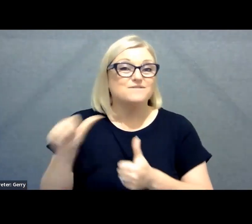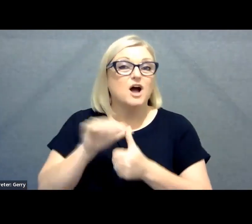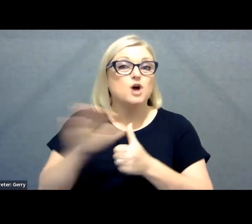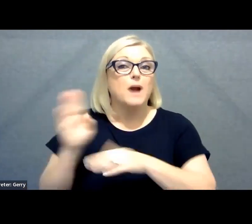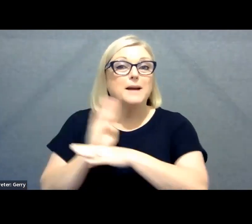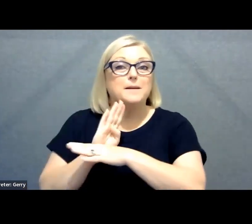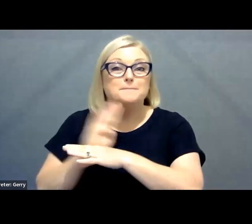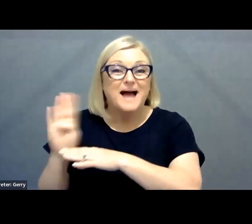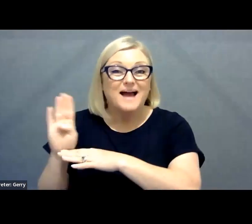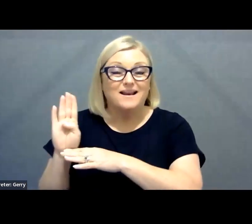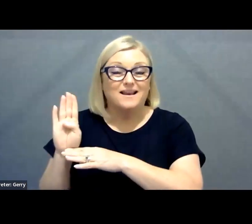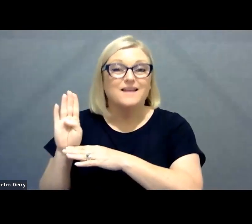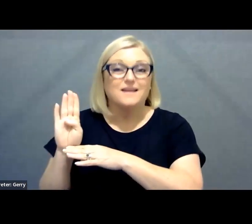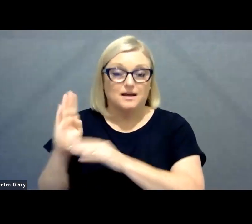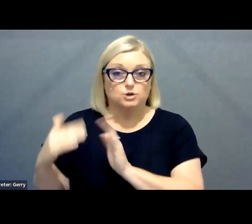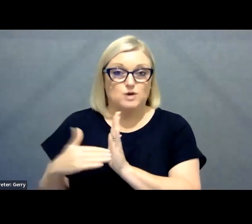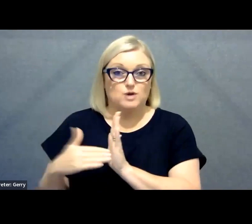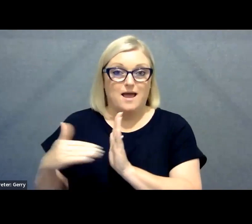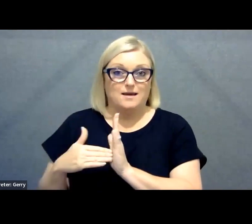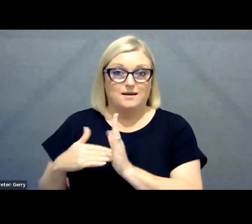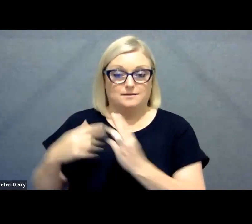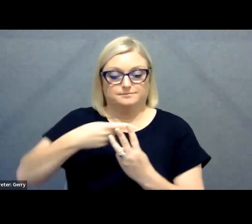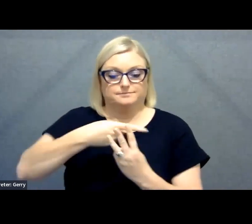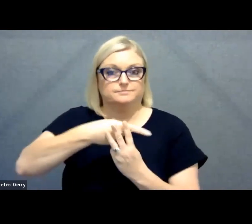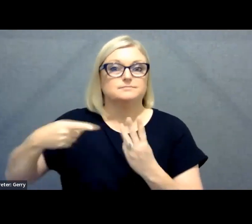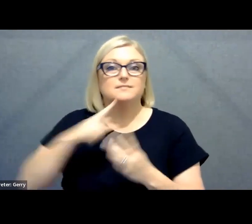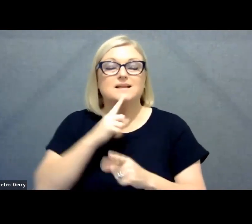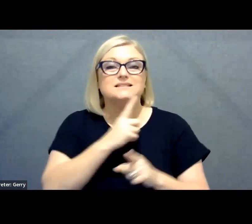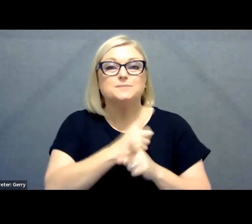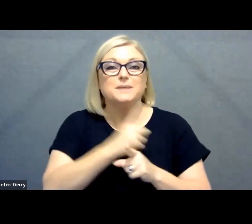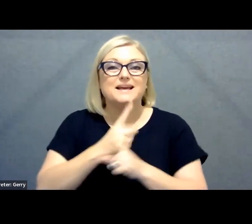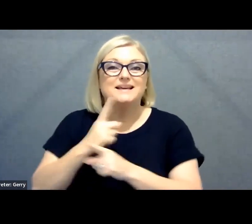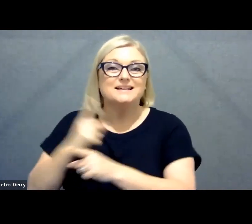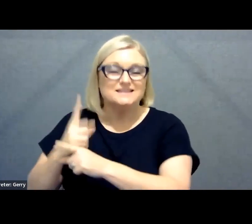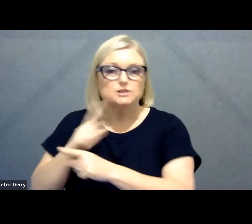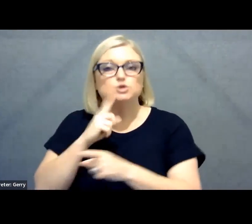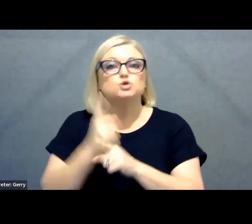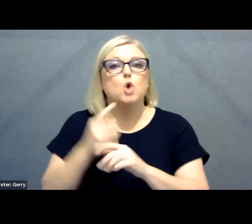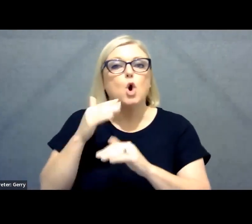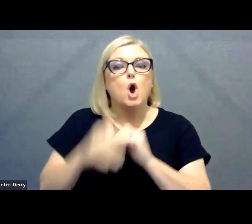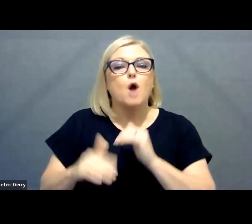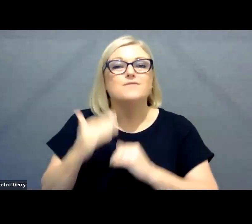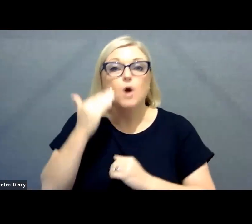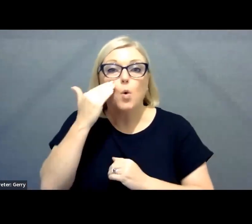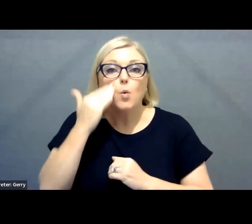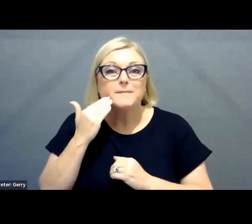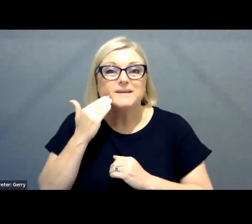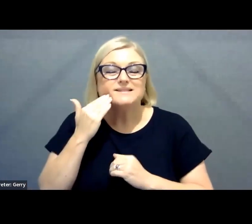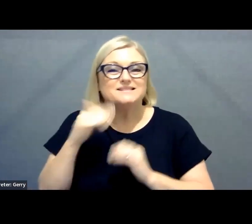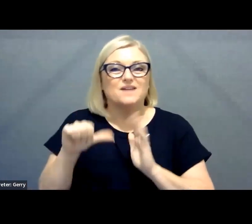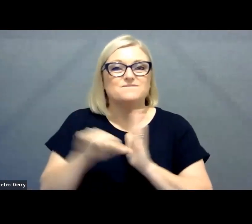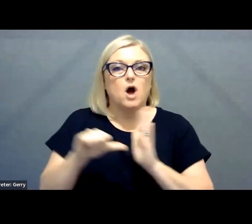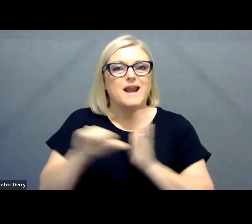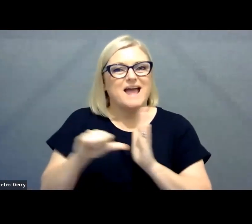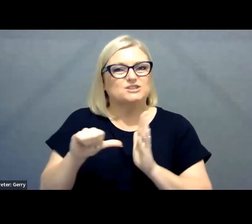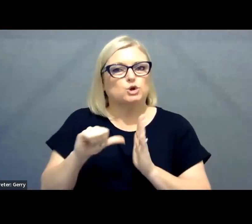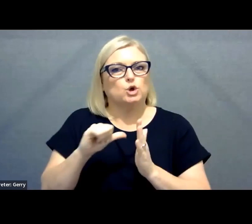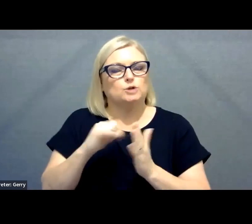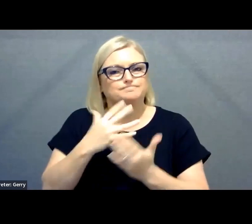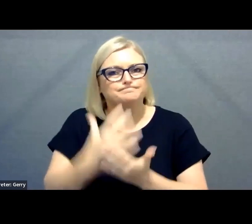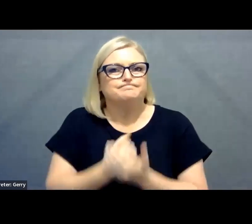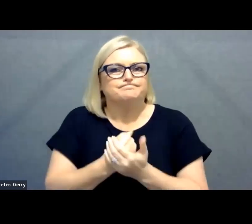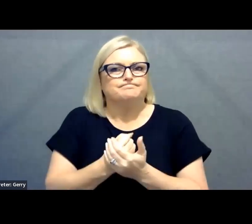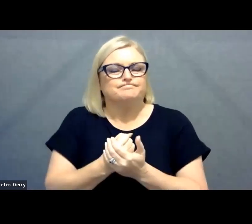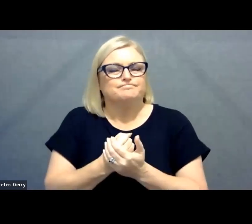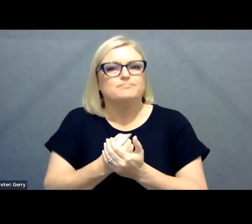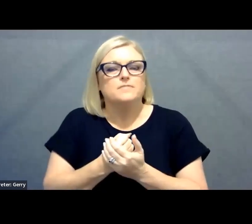behind this persistent pay gap, its impacts on women's financial security, and what we can do to improve economic security for women, I'm